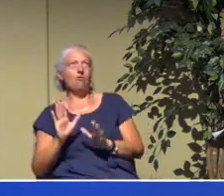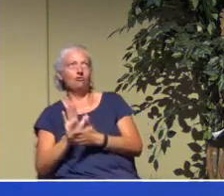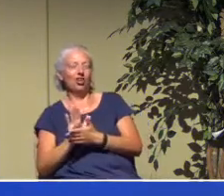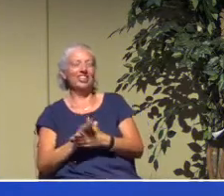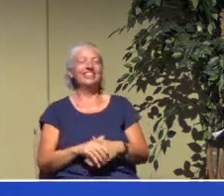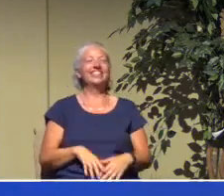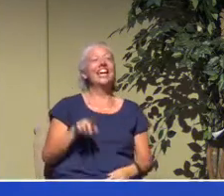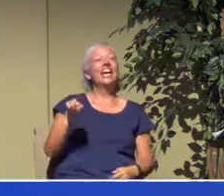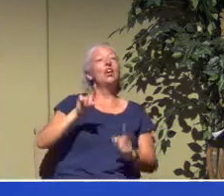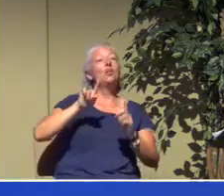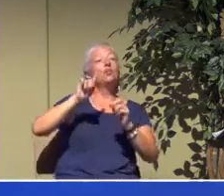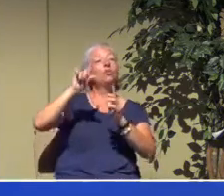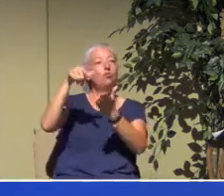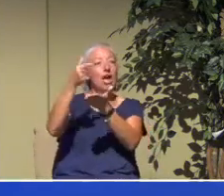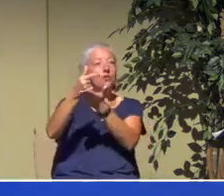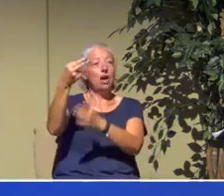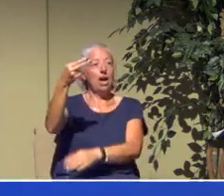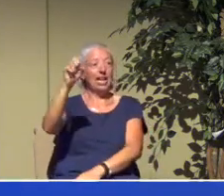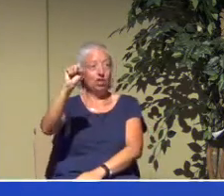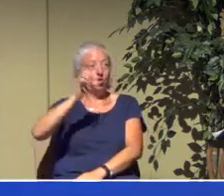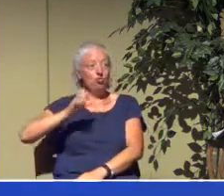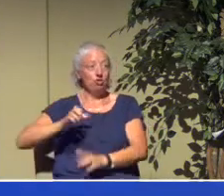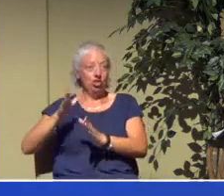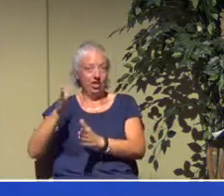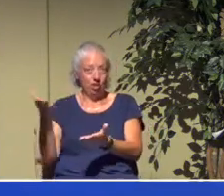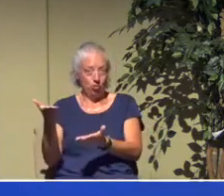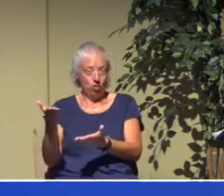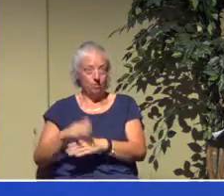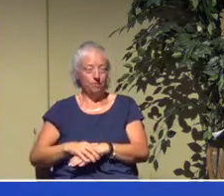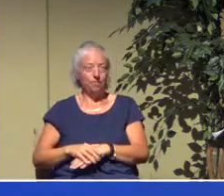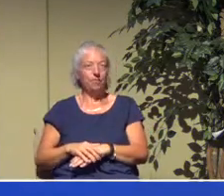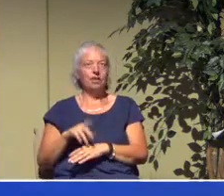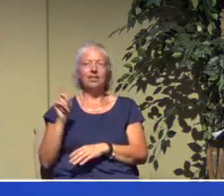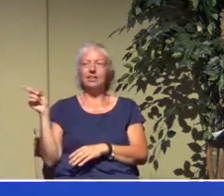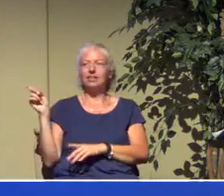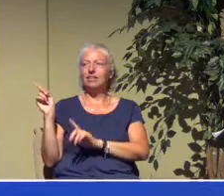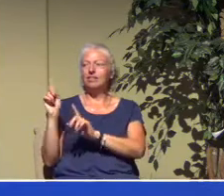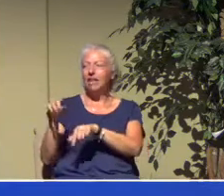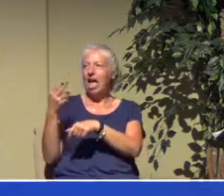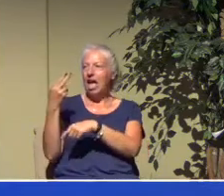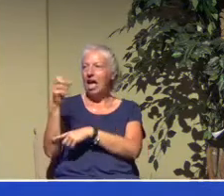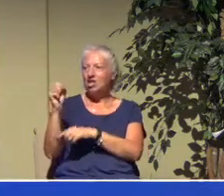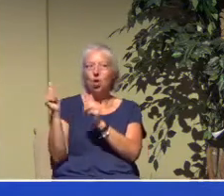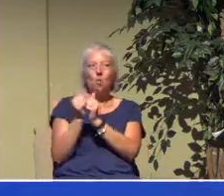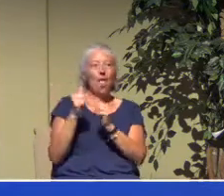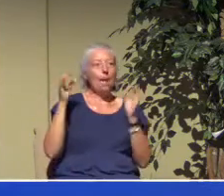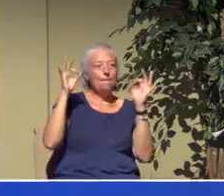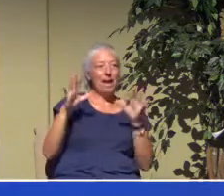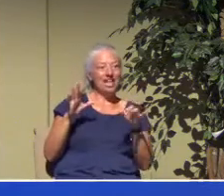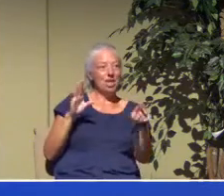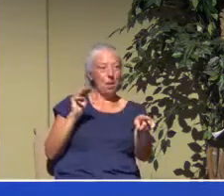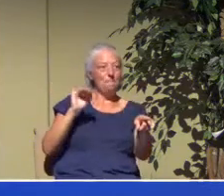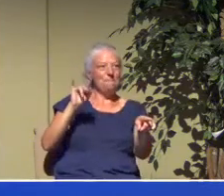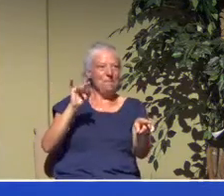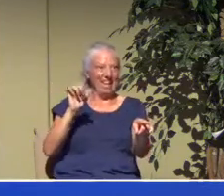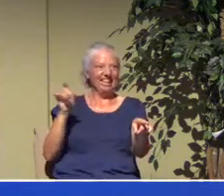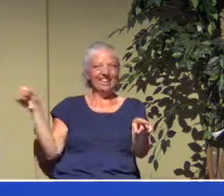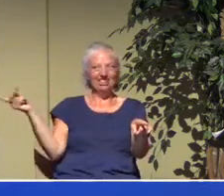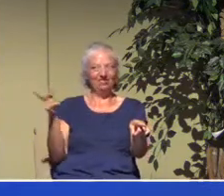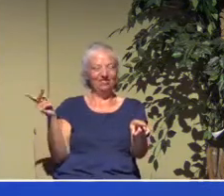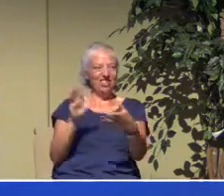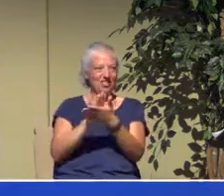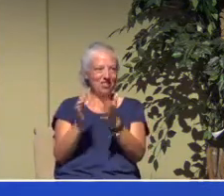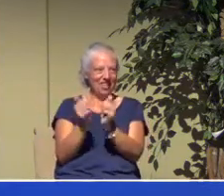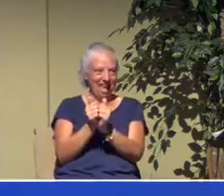to QCHS, fabulous school. He went to high school with Mike, Pastor Mike, and has